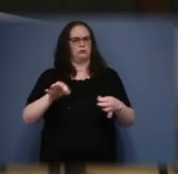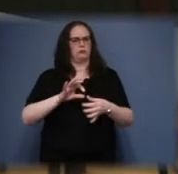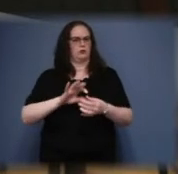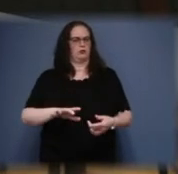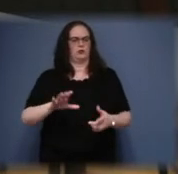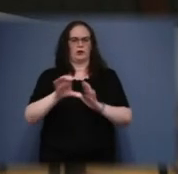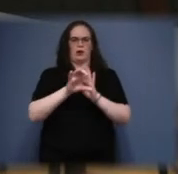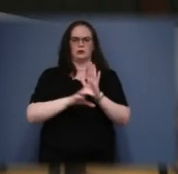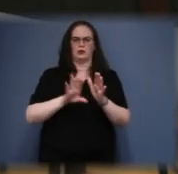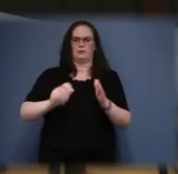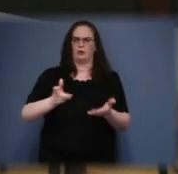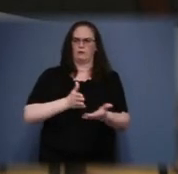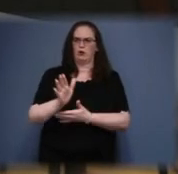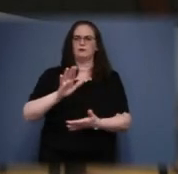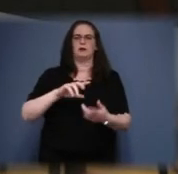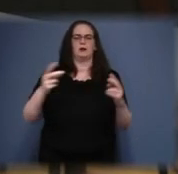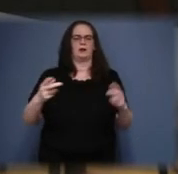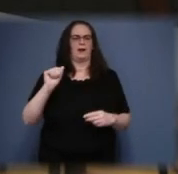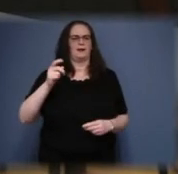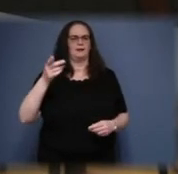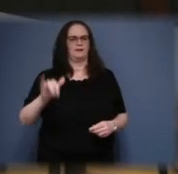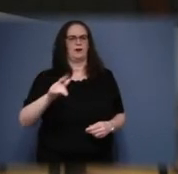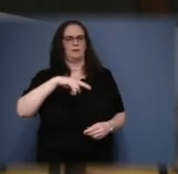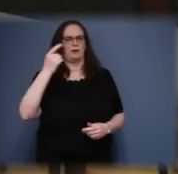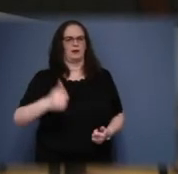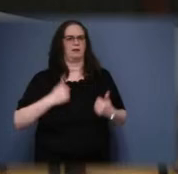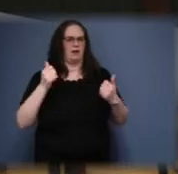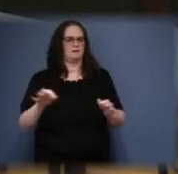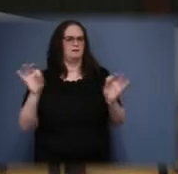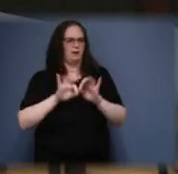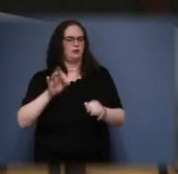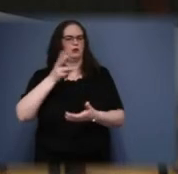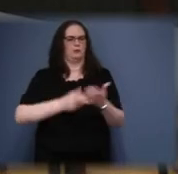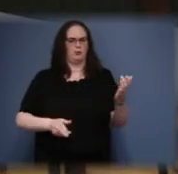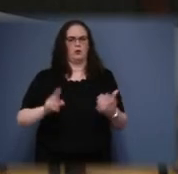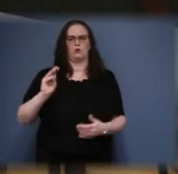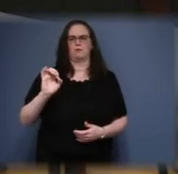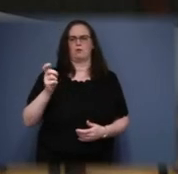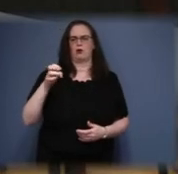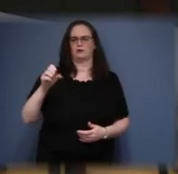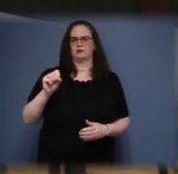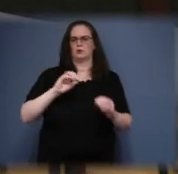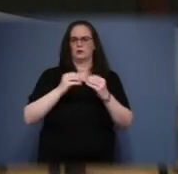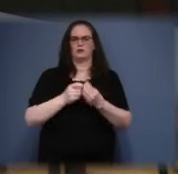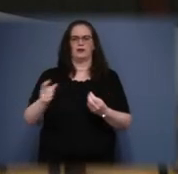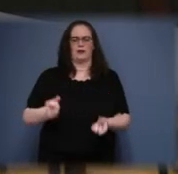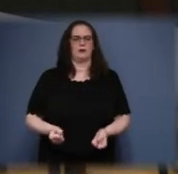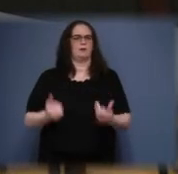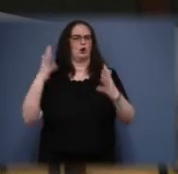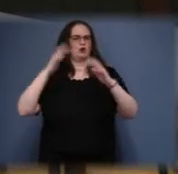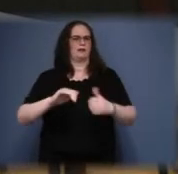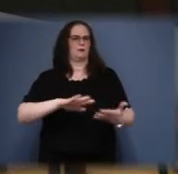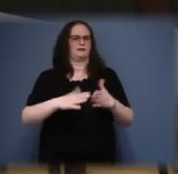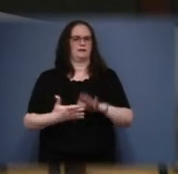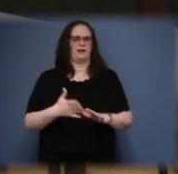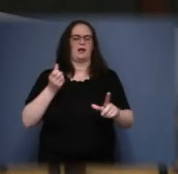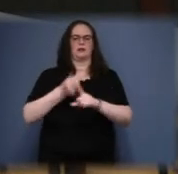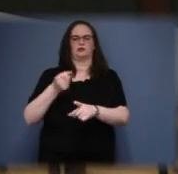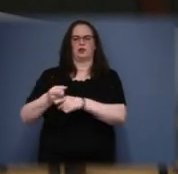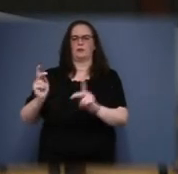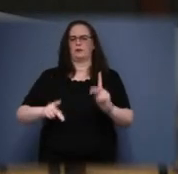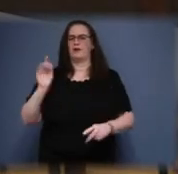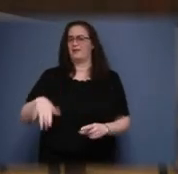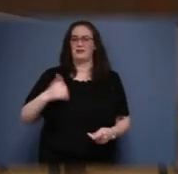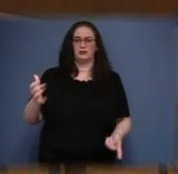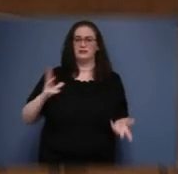Bill of Rights. Unlike Antifa and Black Lives Matters, which are both Marxist organizations, they get to burn down cities and assault people, and that's